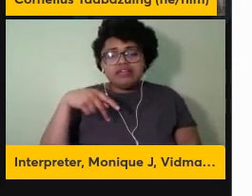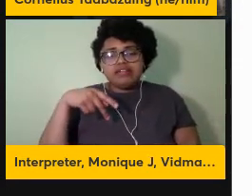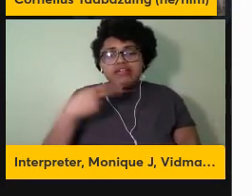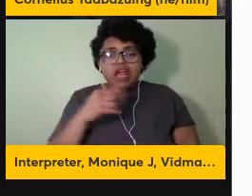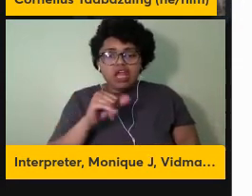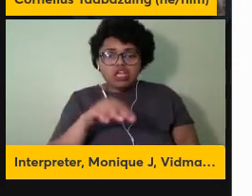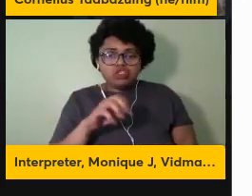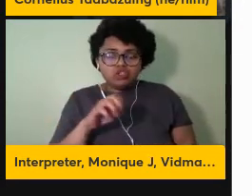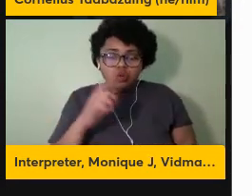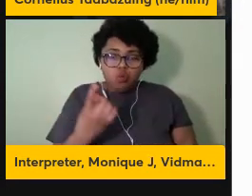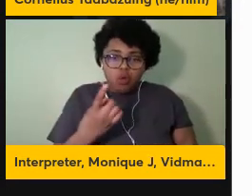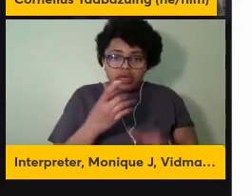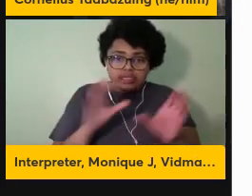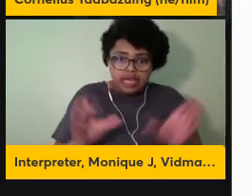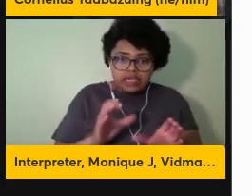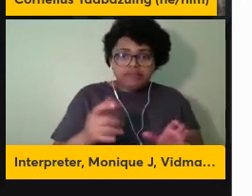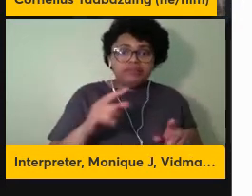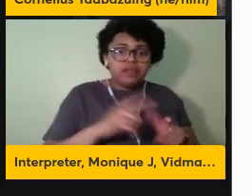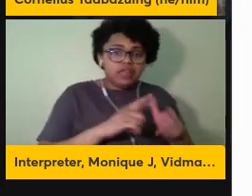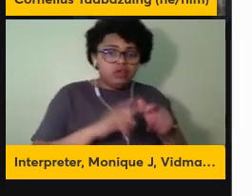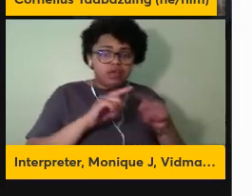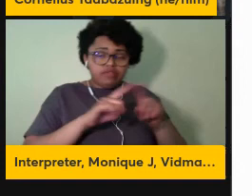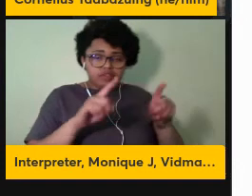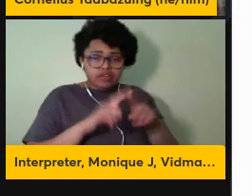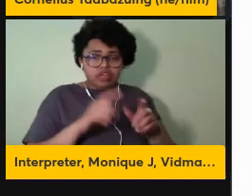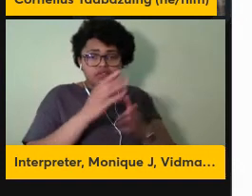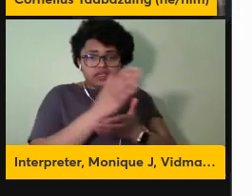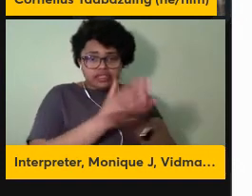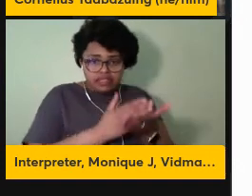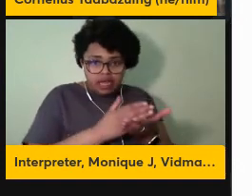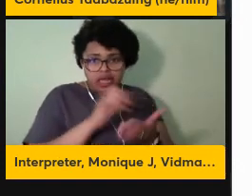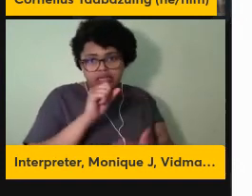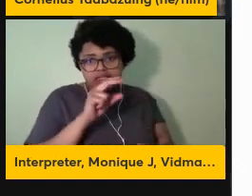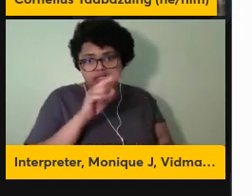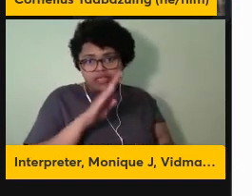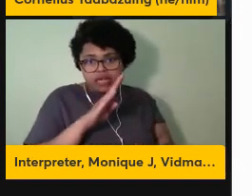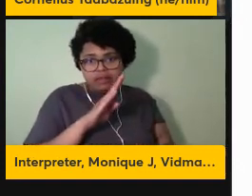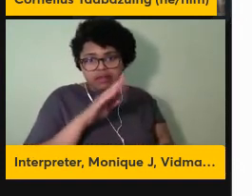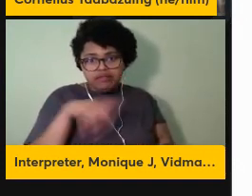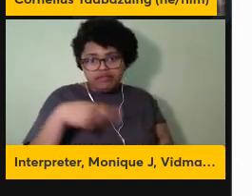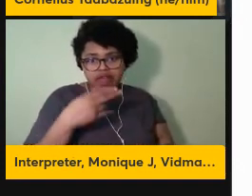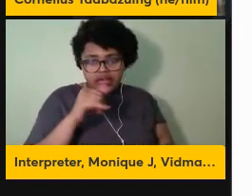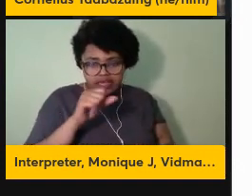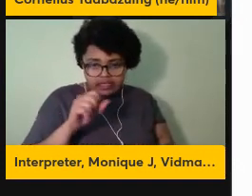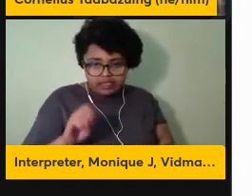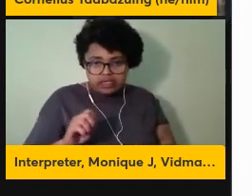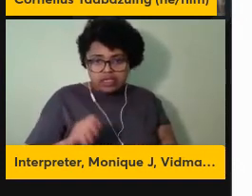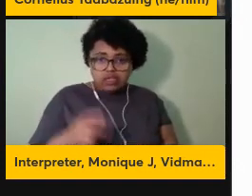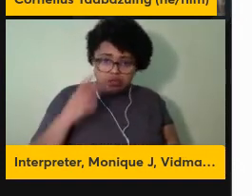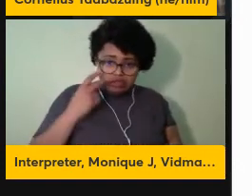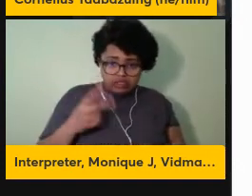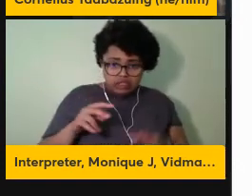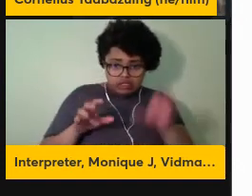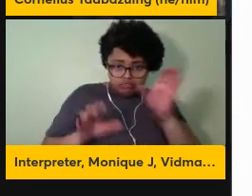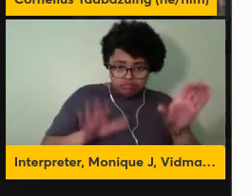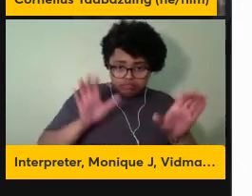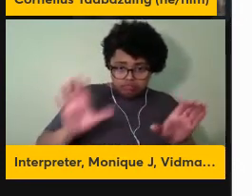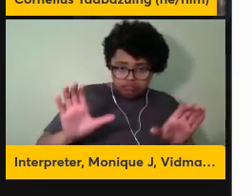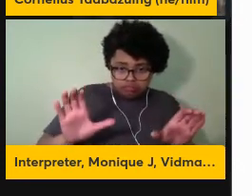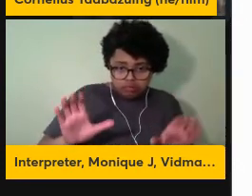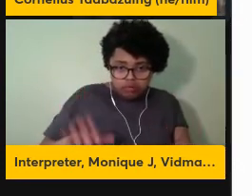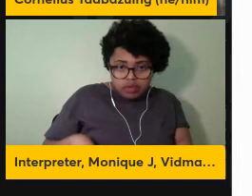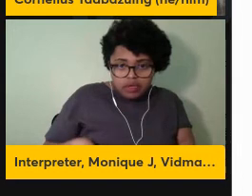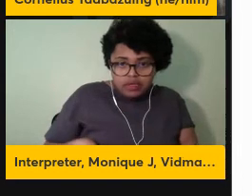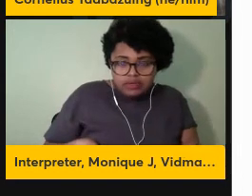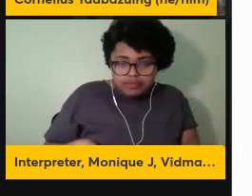number of different substrates, including the interleukin family of cytokines, as well as this protein called gastromin D. Normally, the